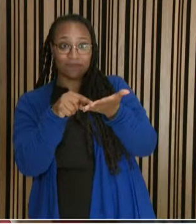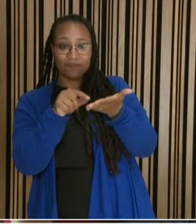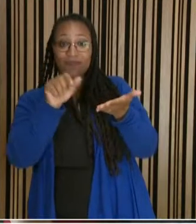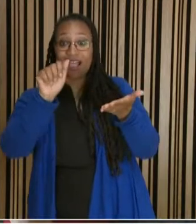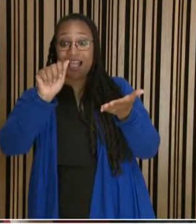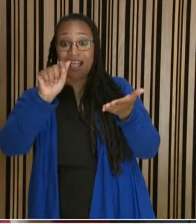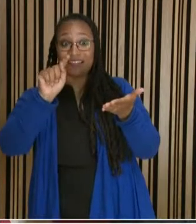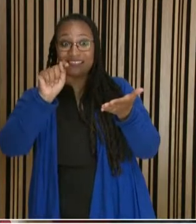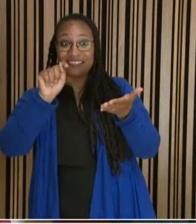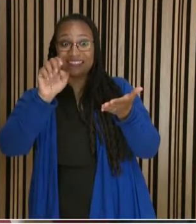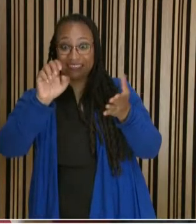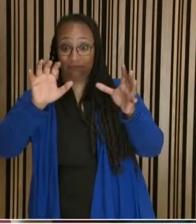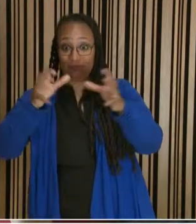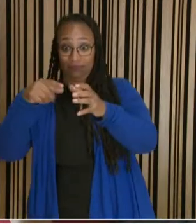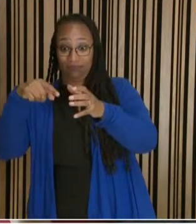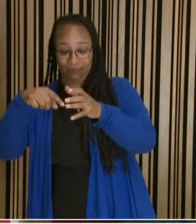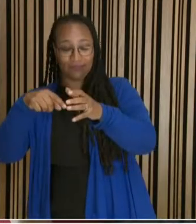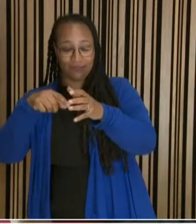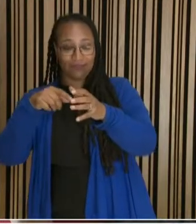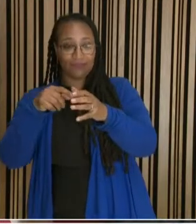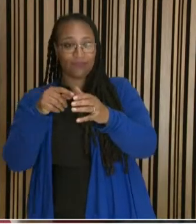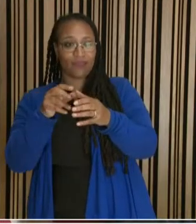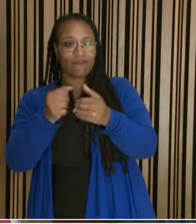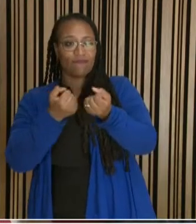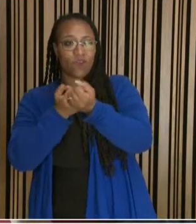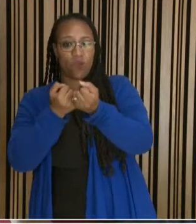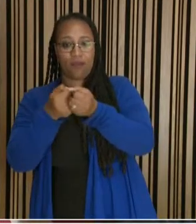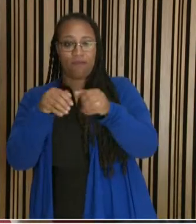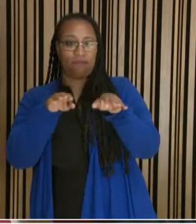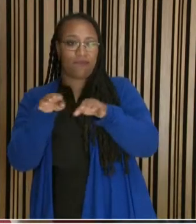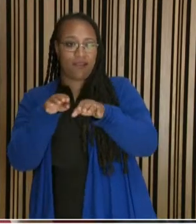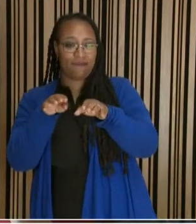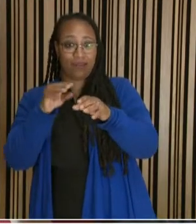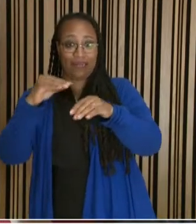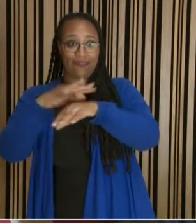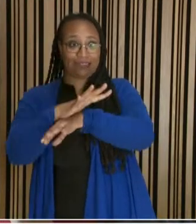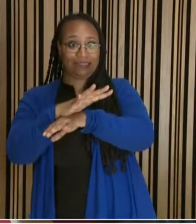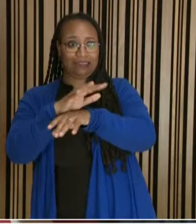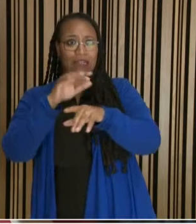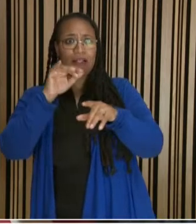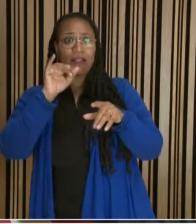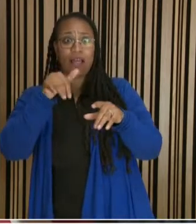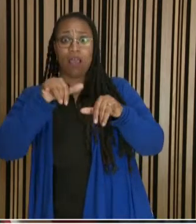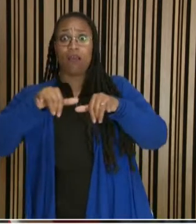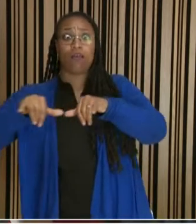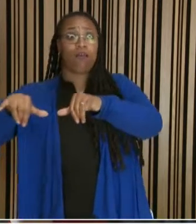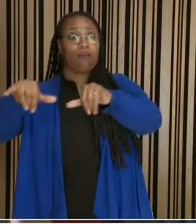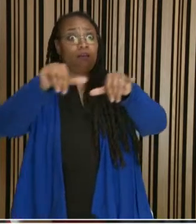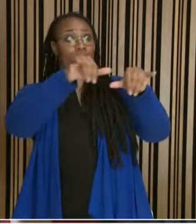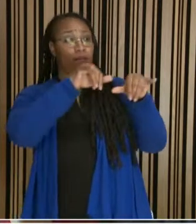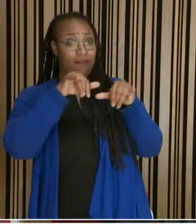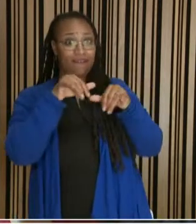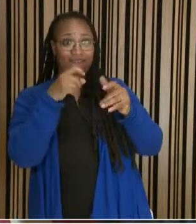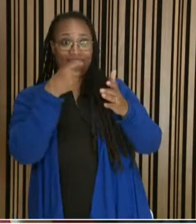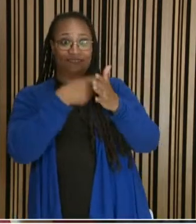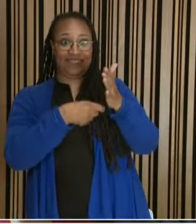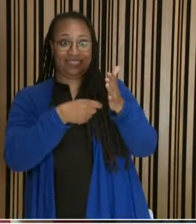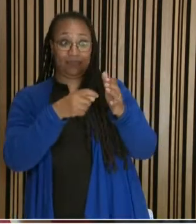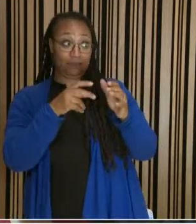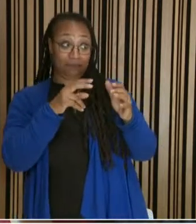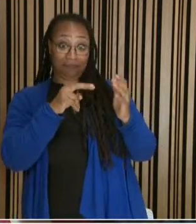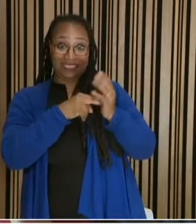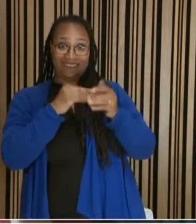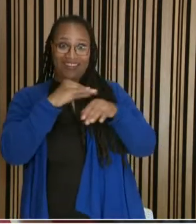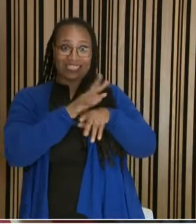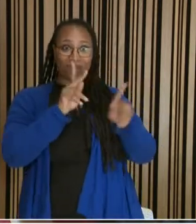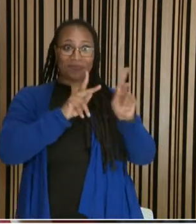behavior, and also how flat fees affect people of different incomes differently. And quite candidly,